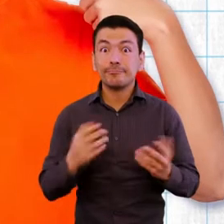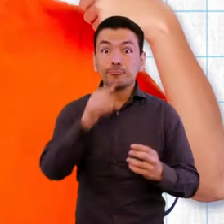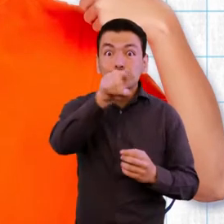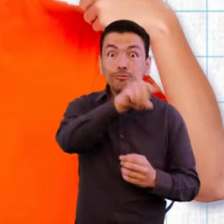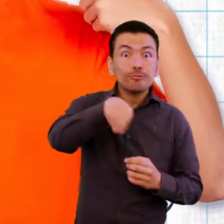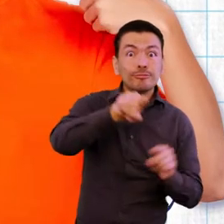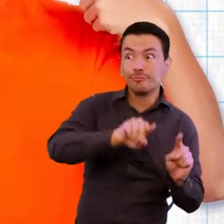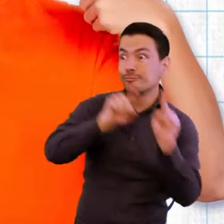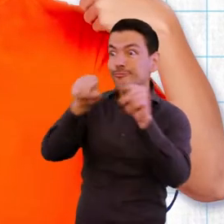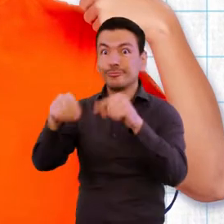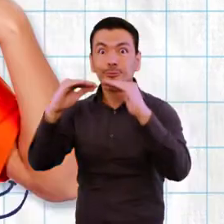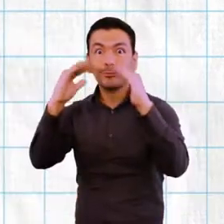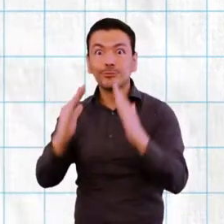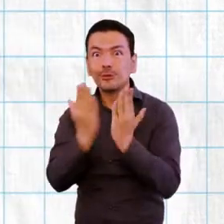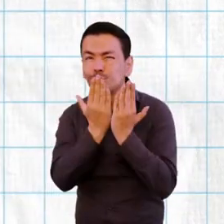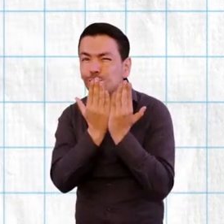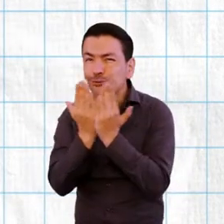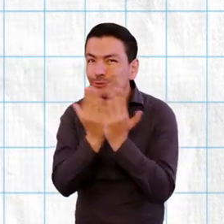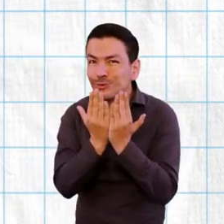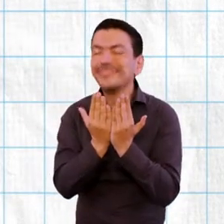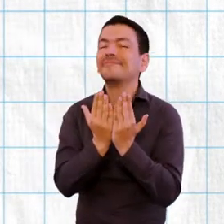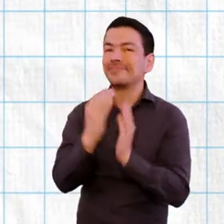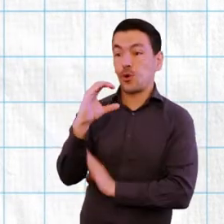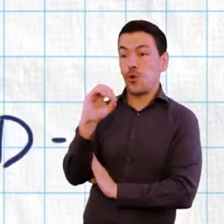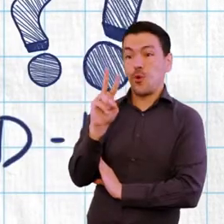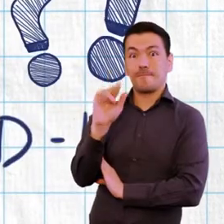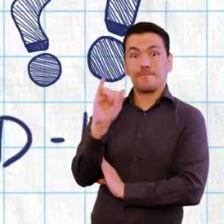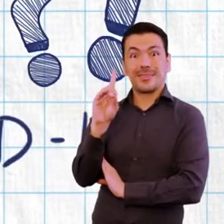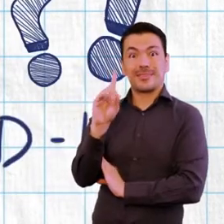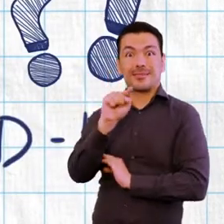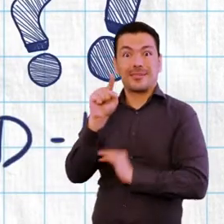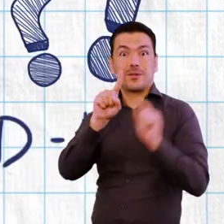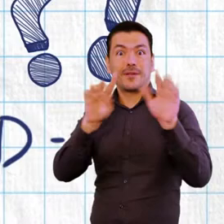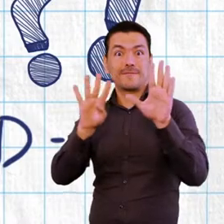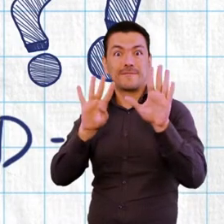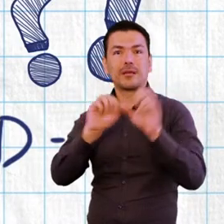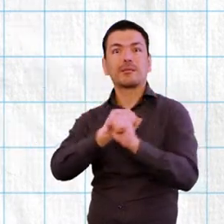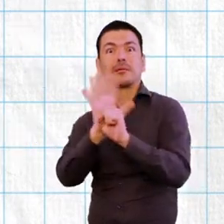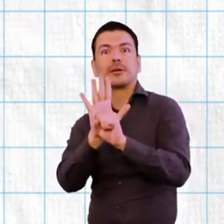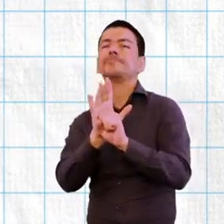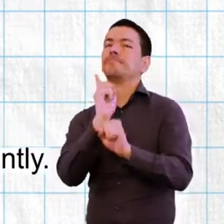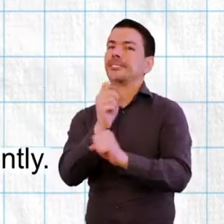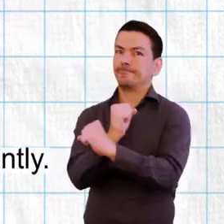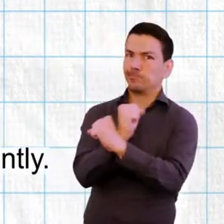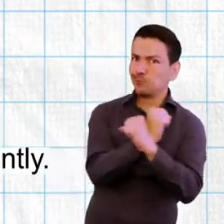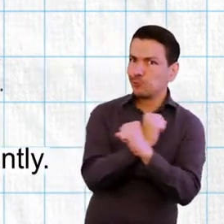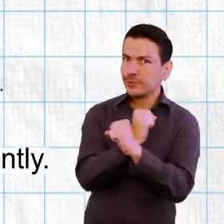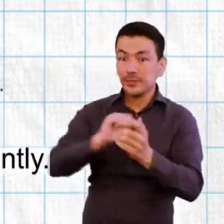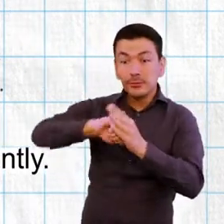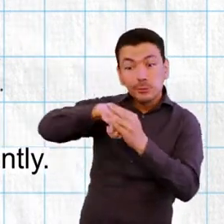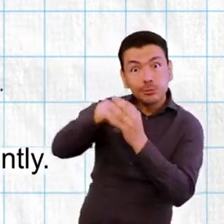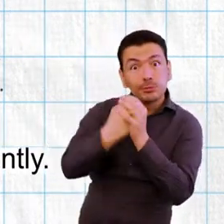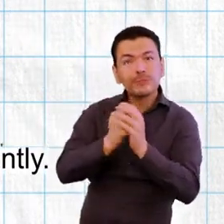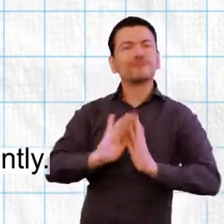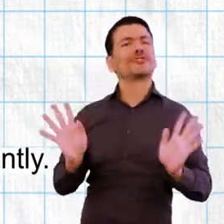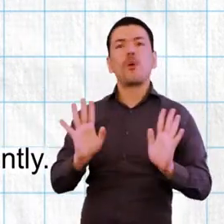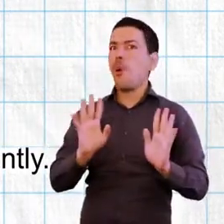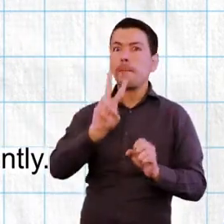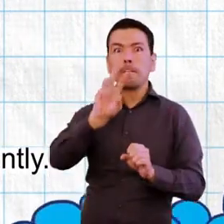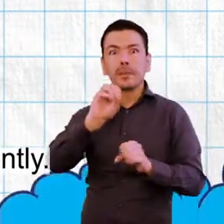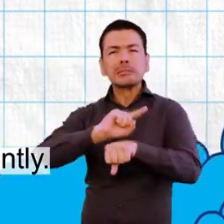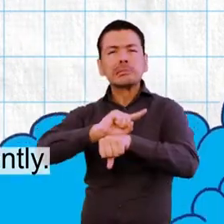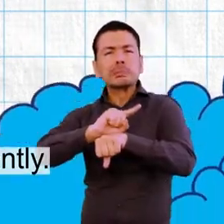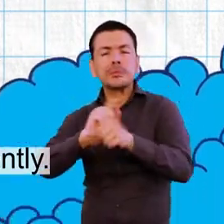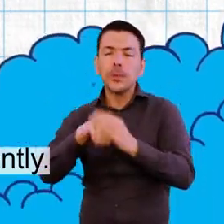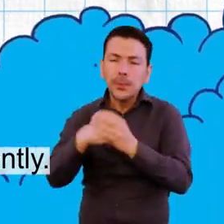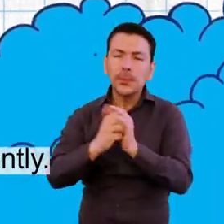you're going back to school, so stay safe and avoid the COVID-19 virus. Wash your hands for a full 20